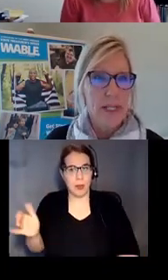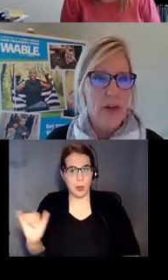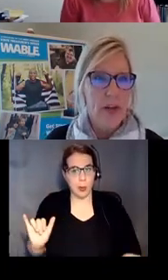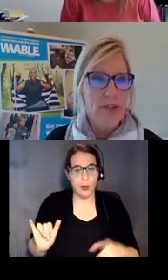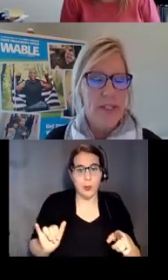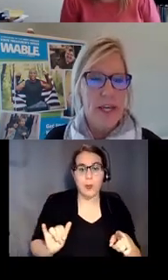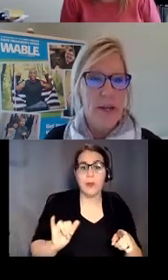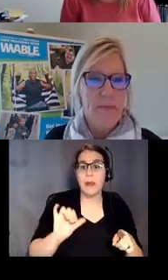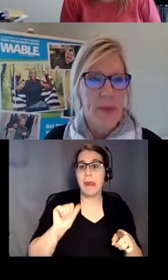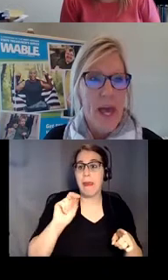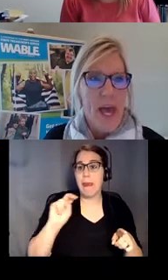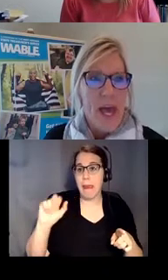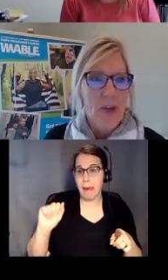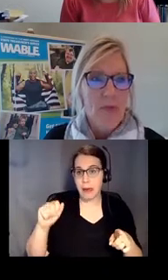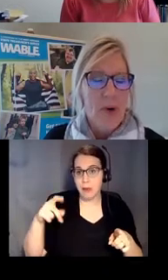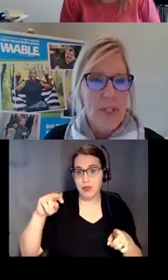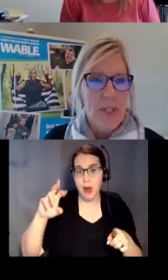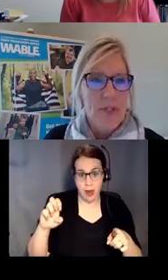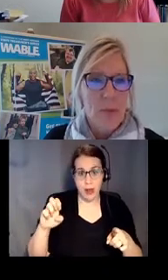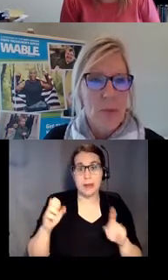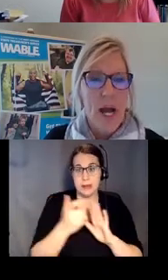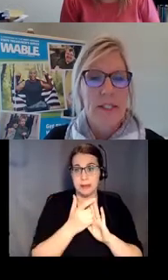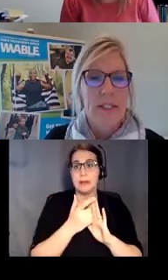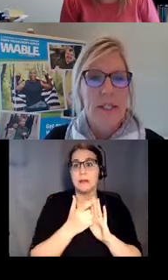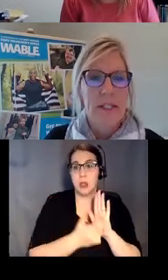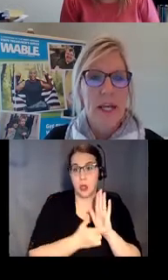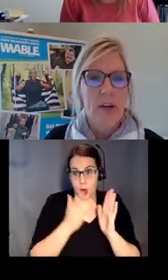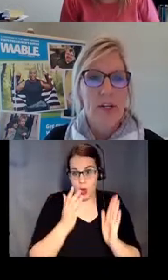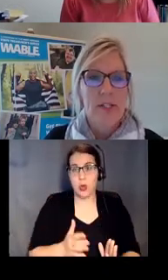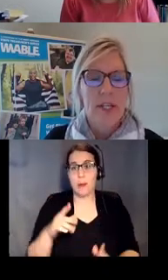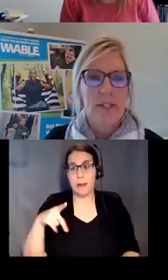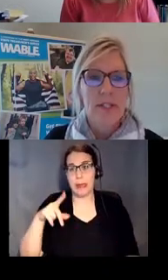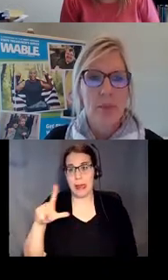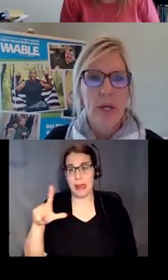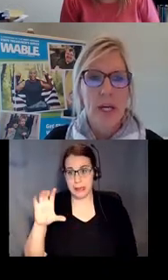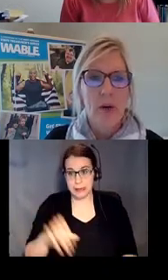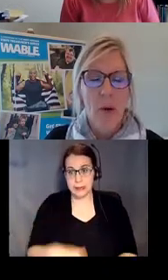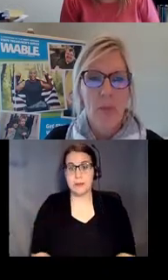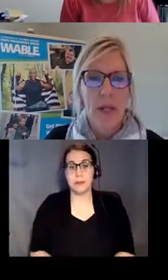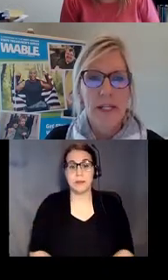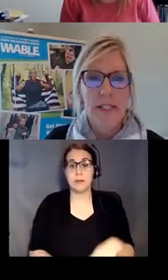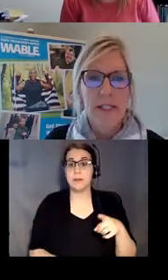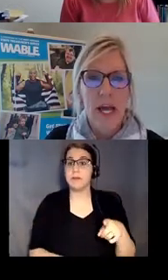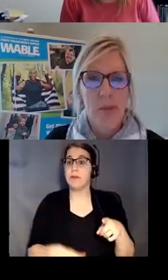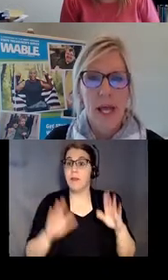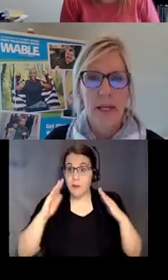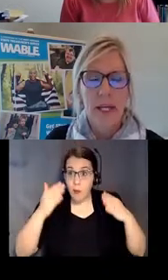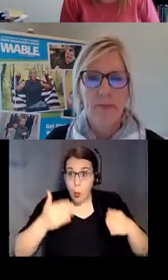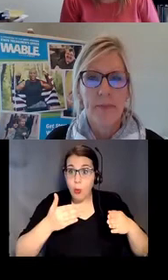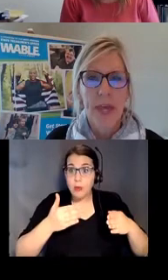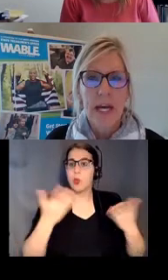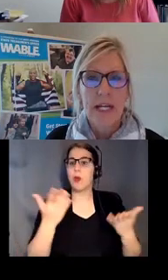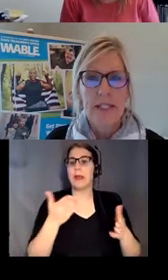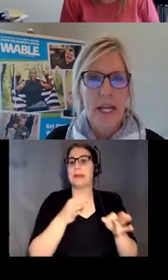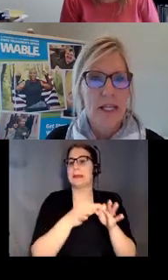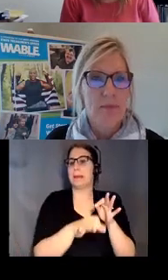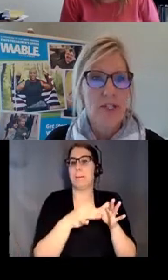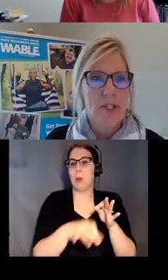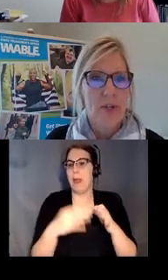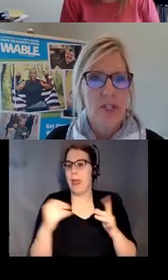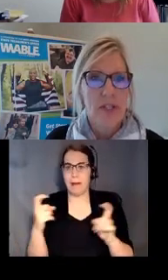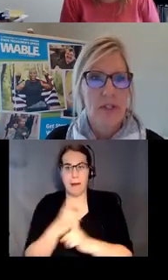Fenstermaker, PLLC. Anna focuses her practice in the areas of simple and complex estate planning,